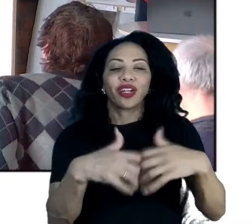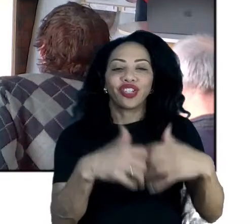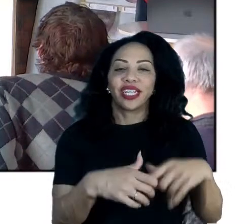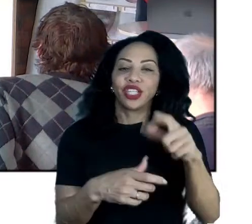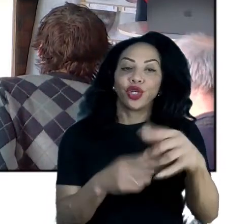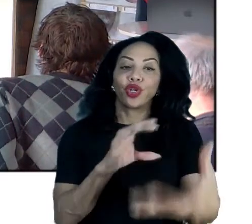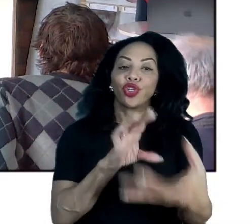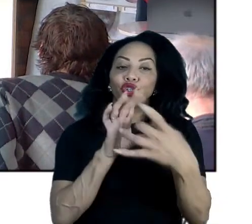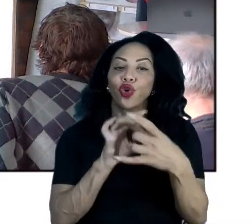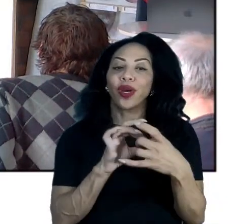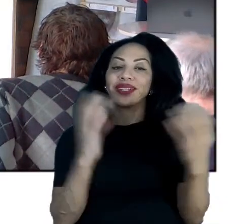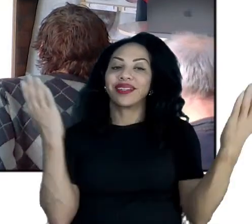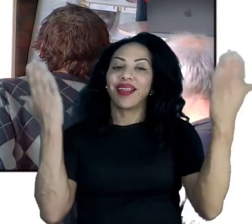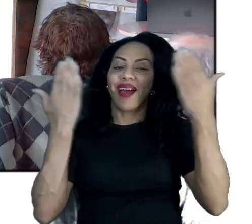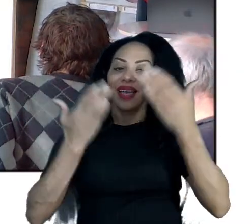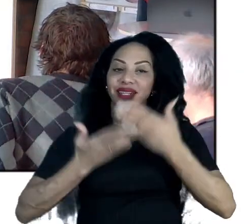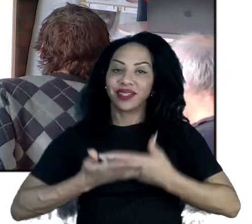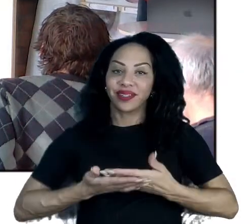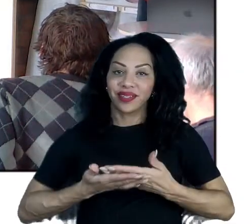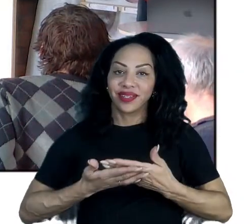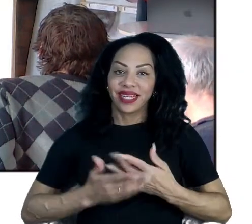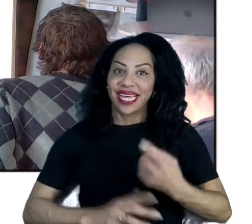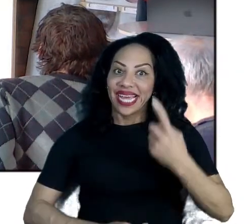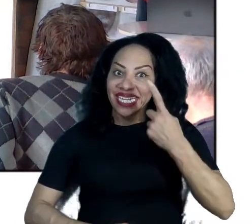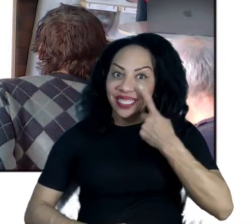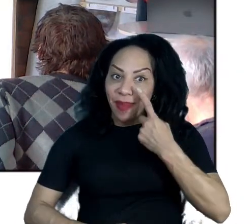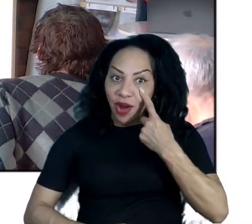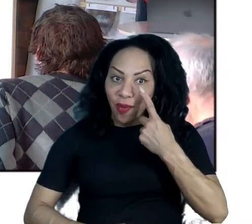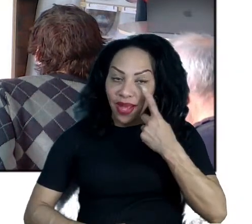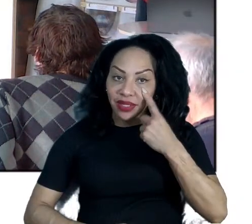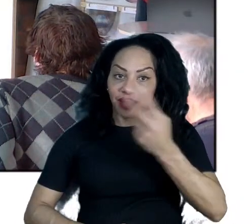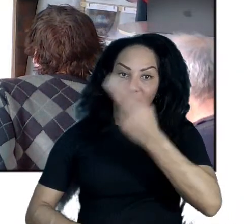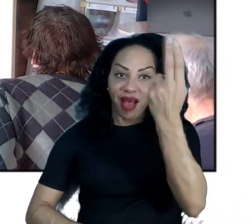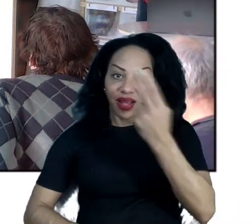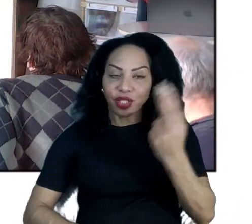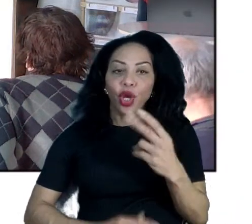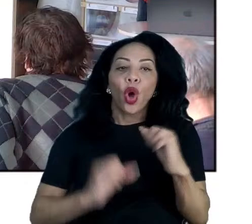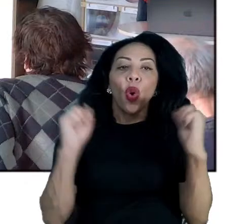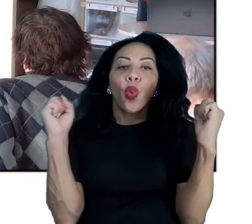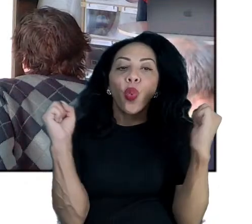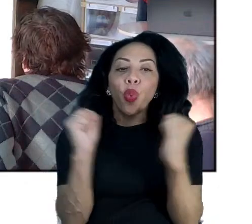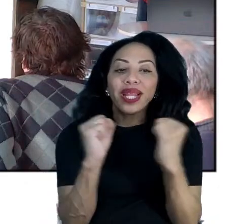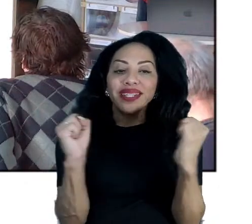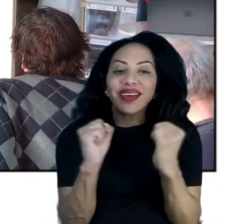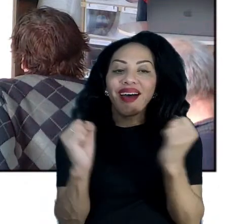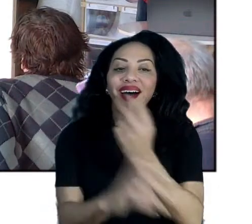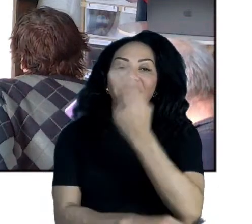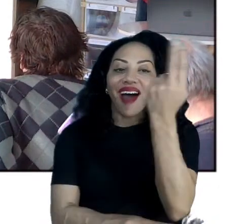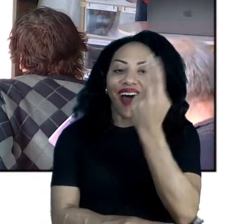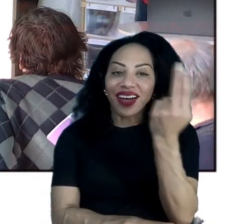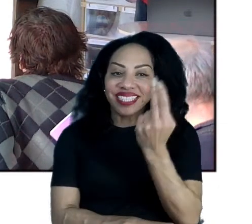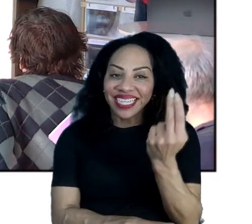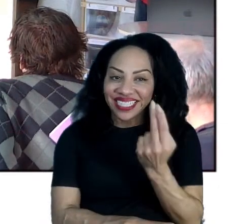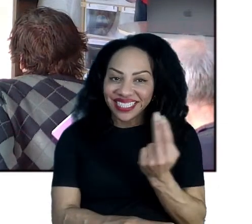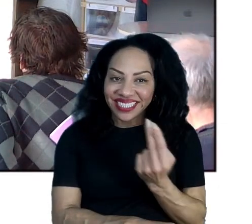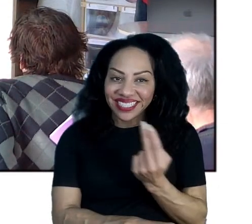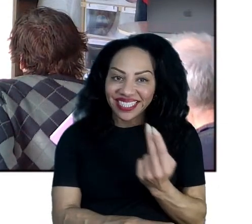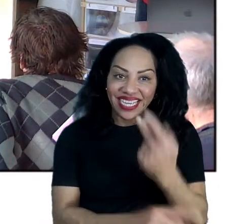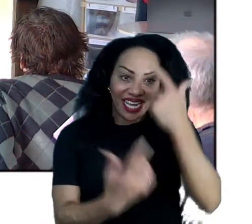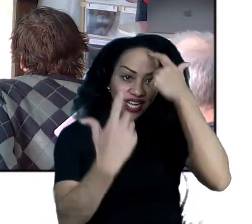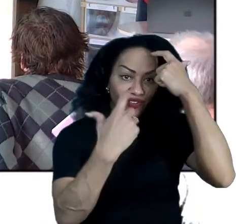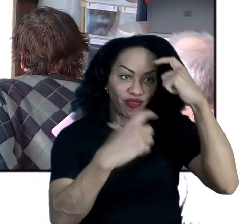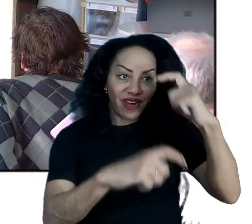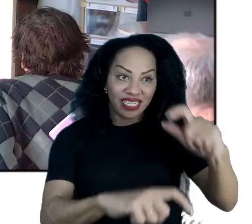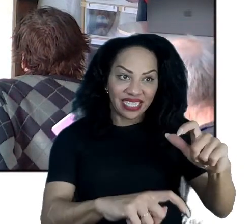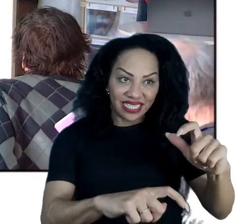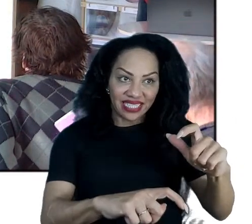of experimental art and conversation with our 2025 Winter Artists in Residence, Nat Whitney and Geraint Edwards, who've been exploring this year's theme of